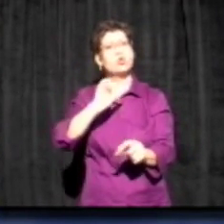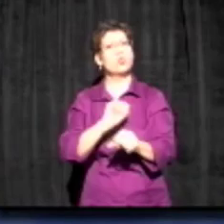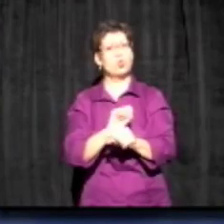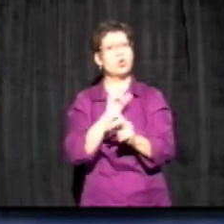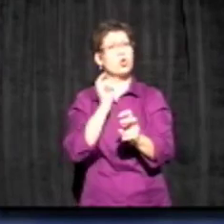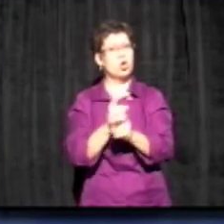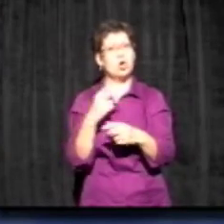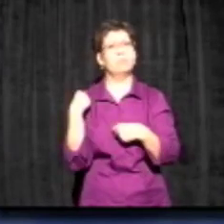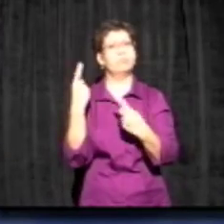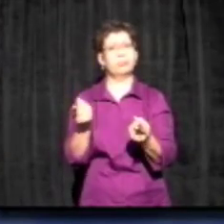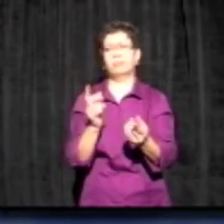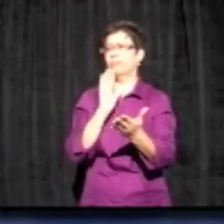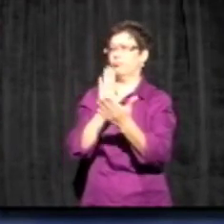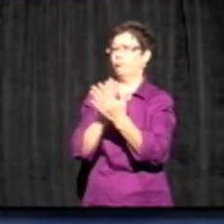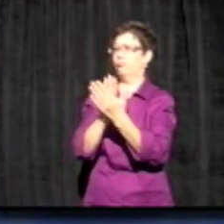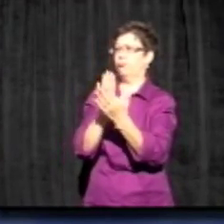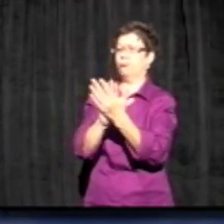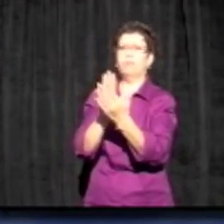happen.